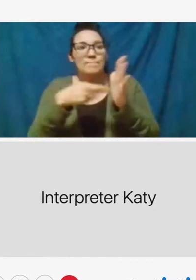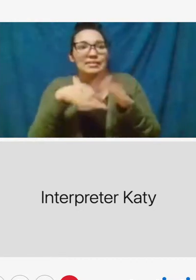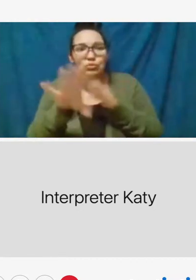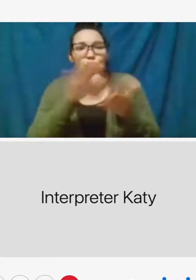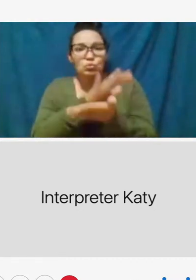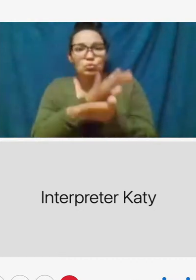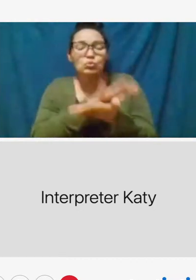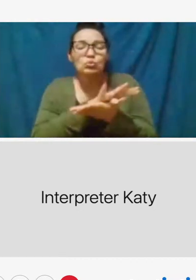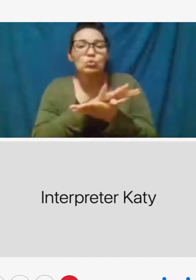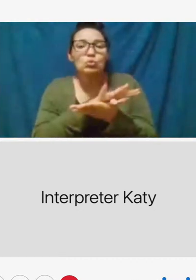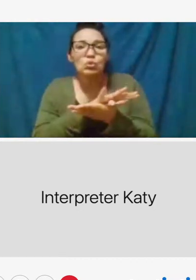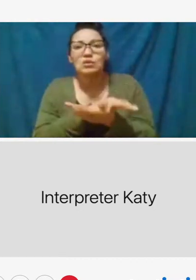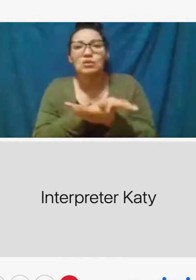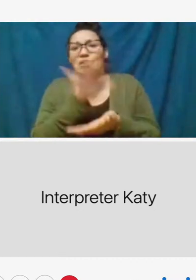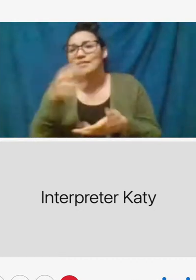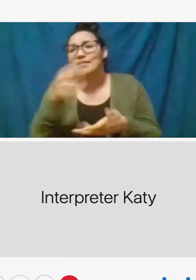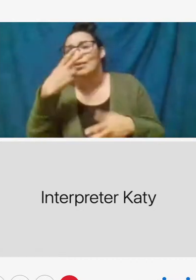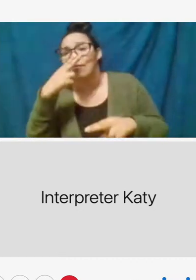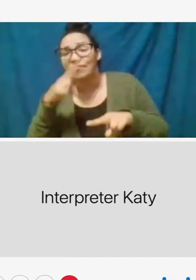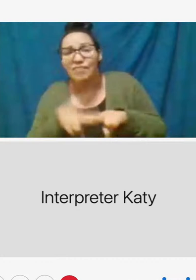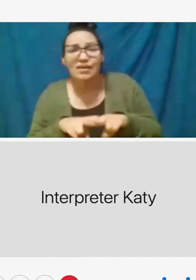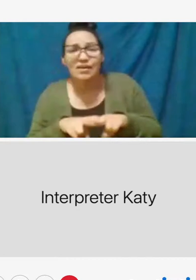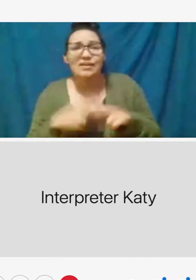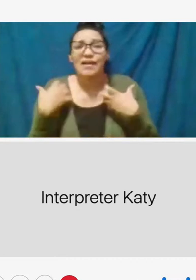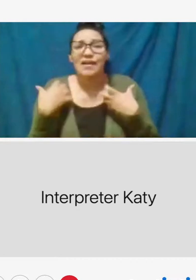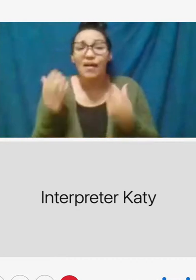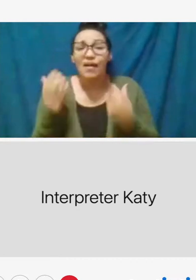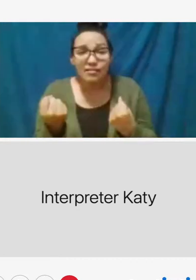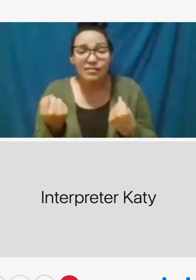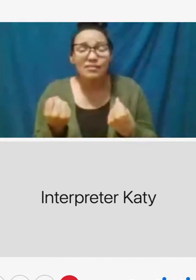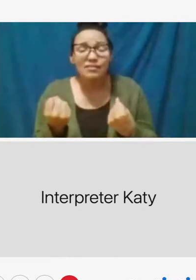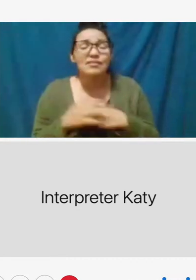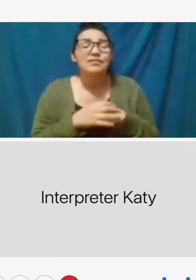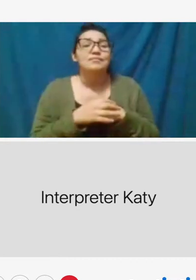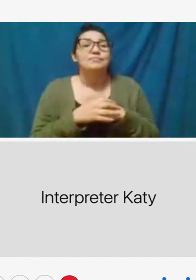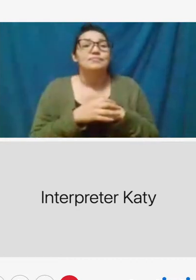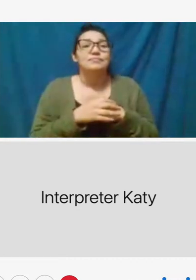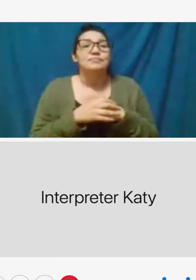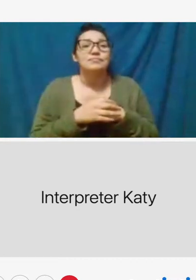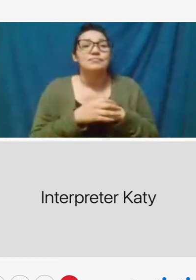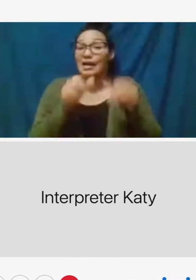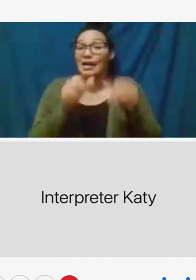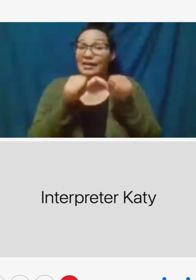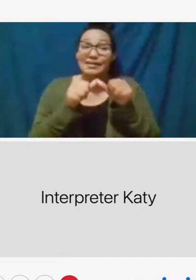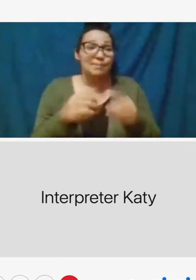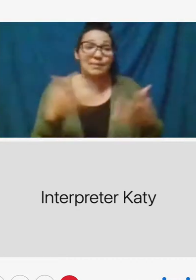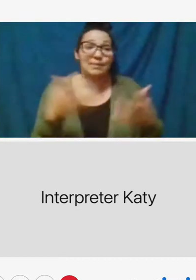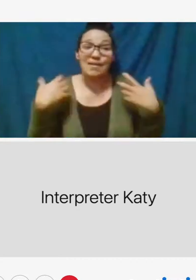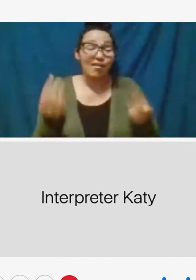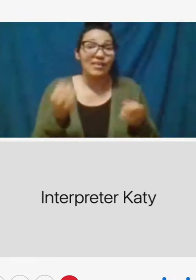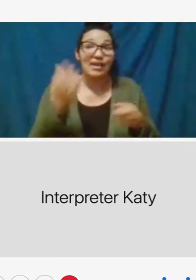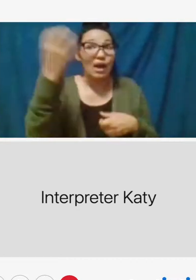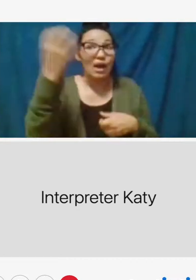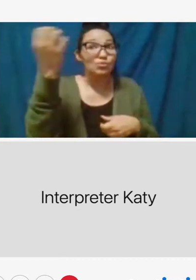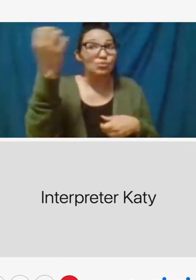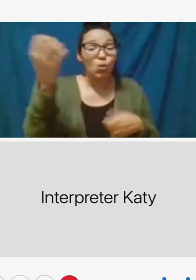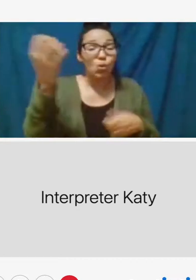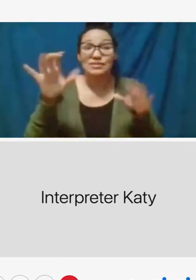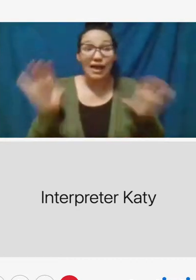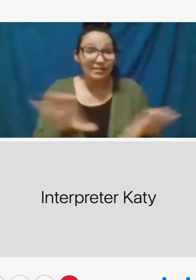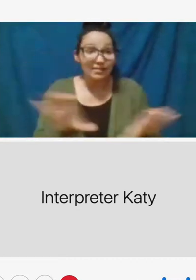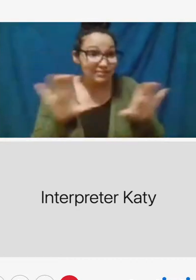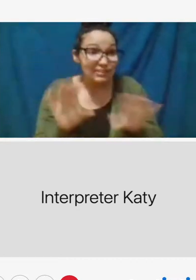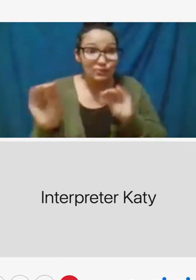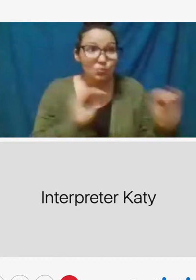addresses fun IT addresses Health um you know you got to keep healthy and outdoors and activities um and